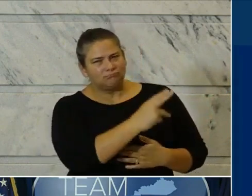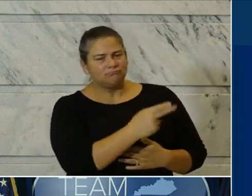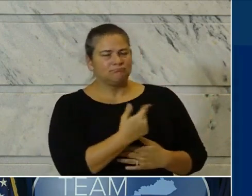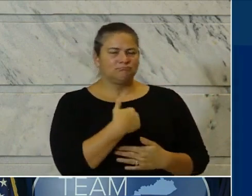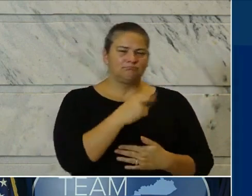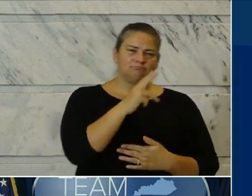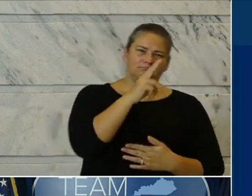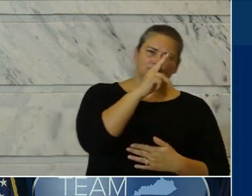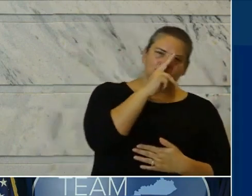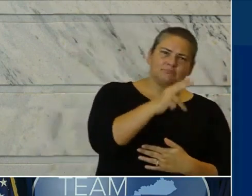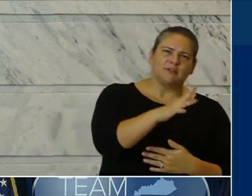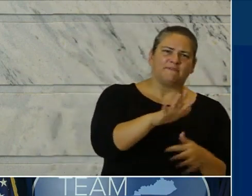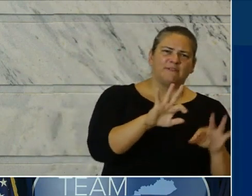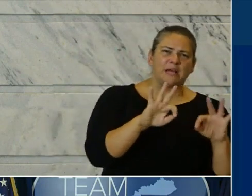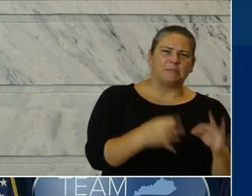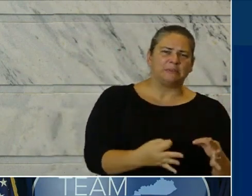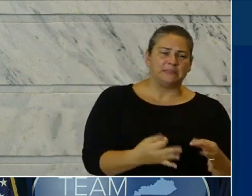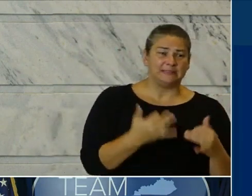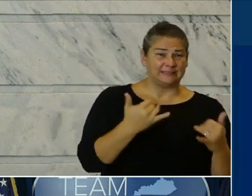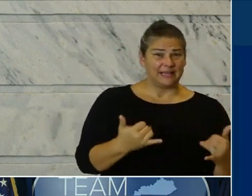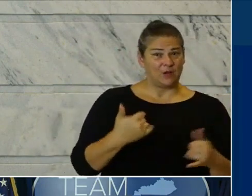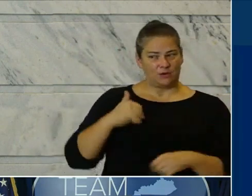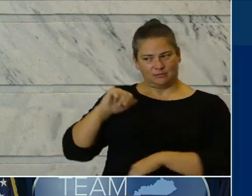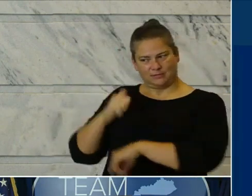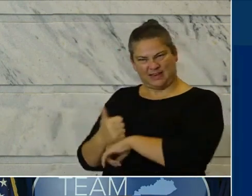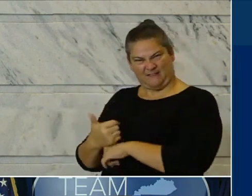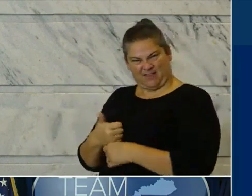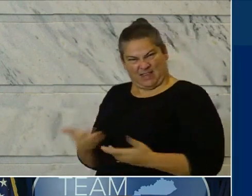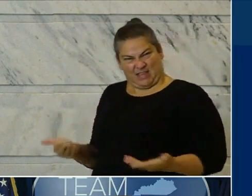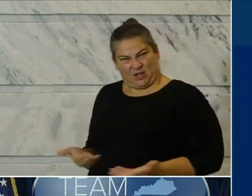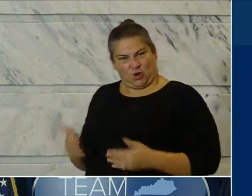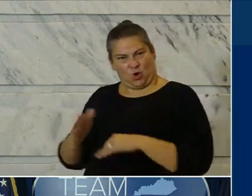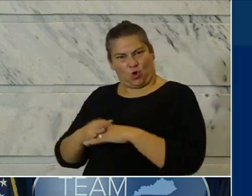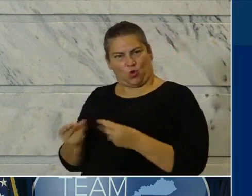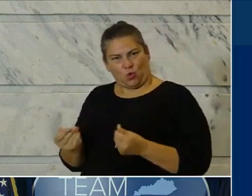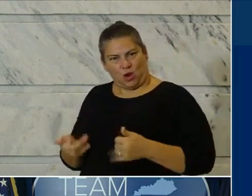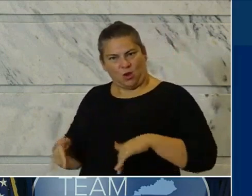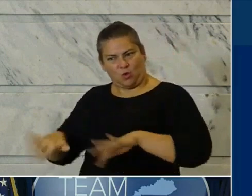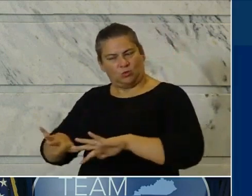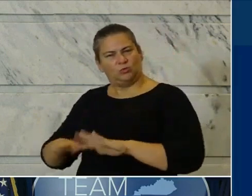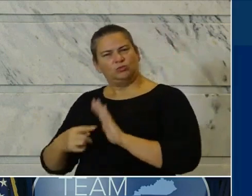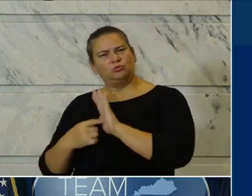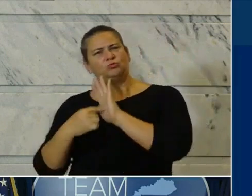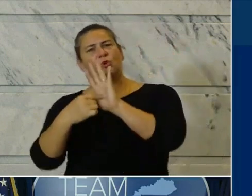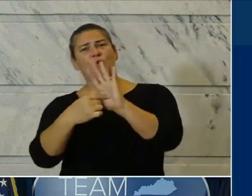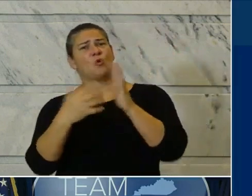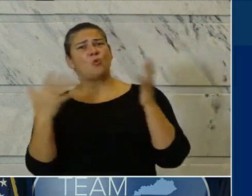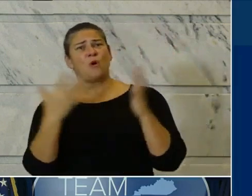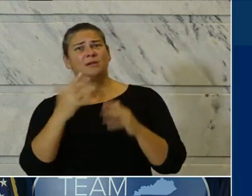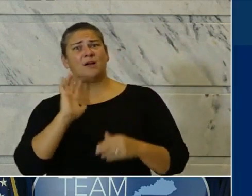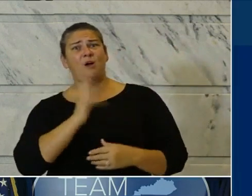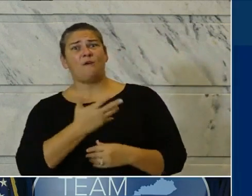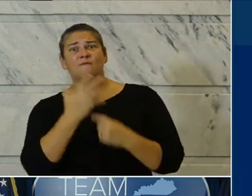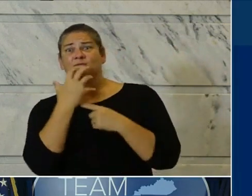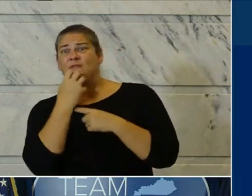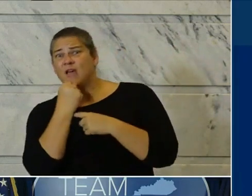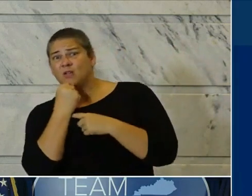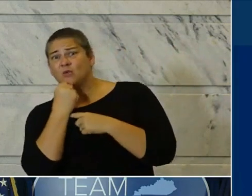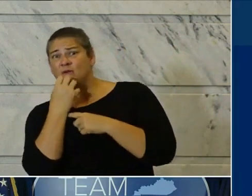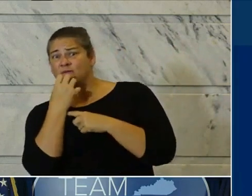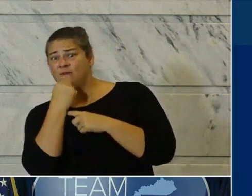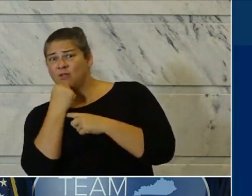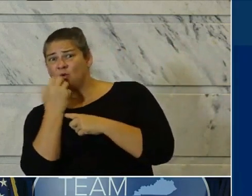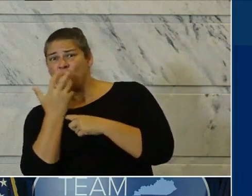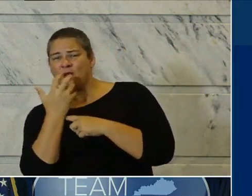grounds that show a little bit about our values, and that we valued each and every one of these